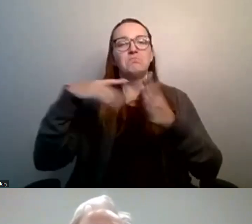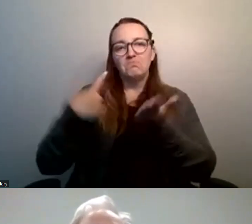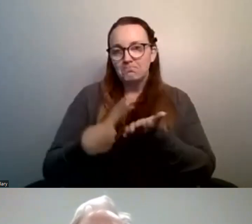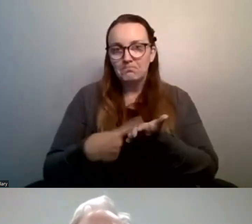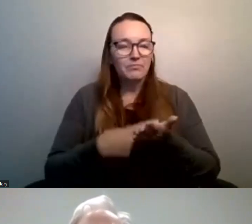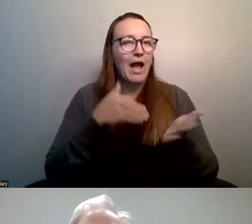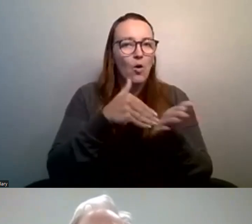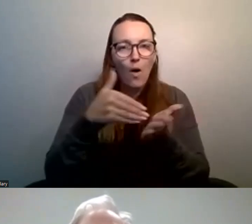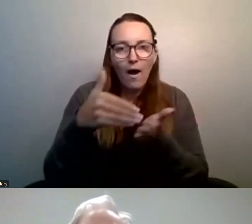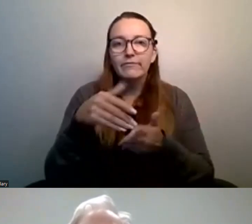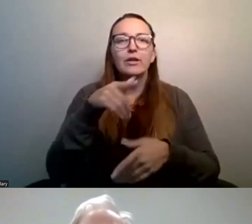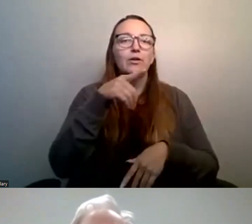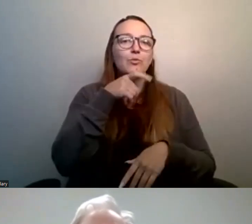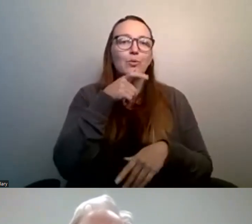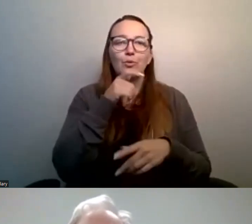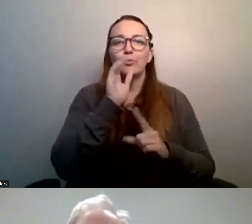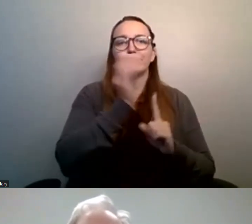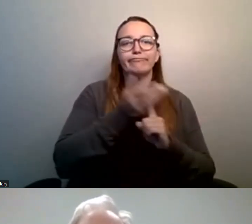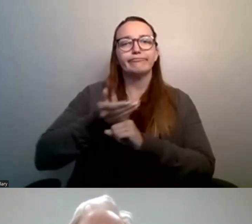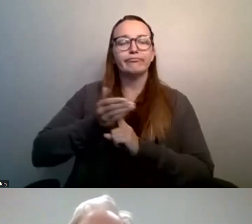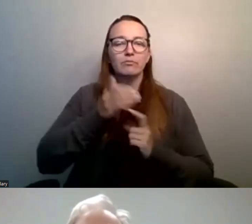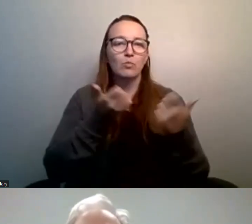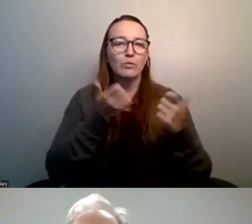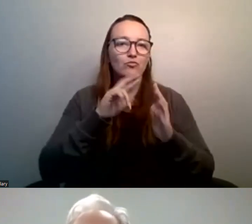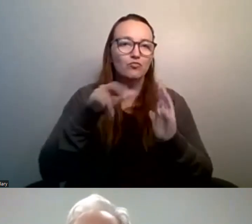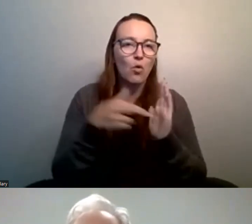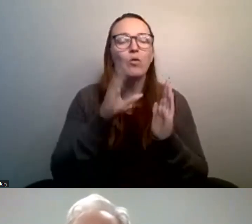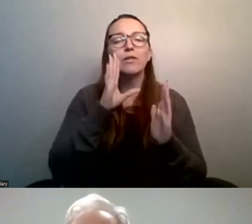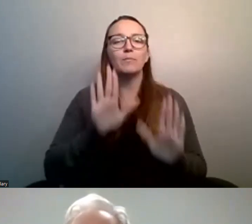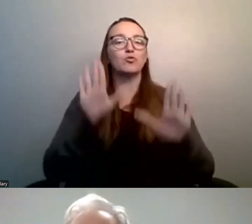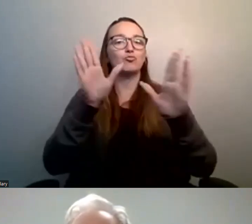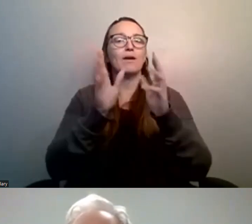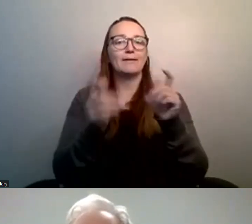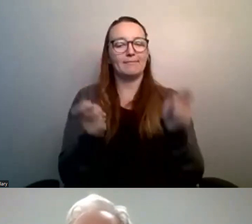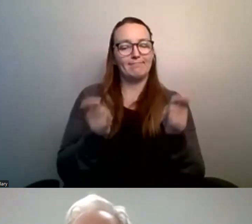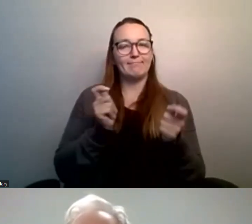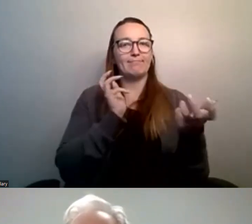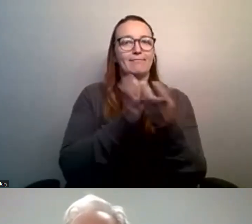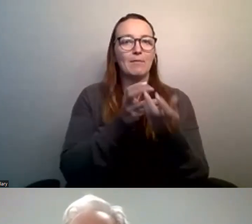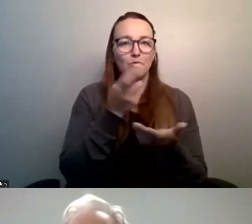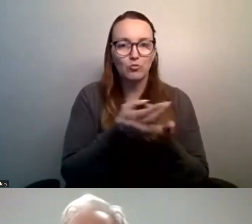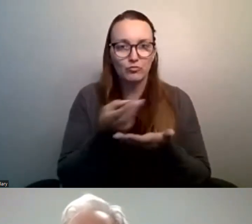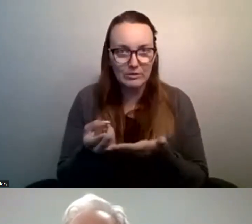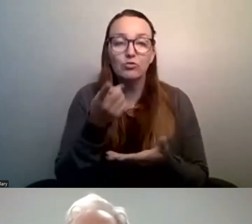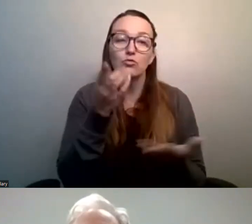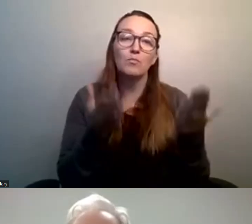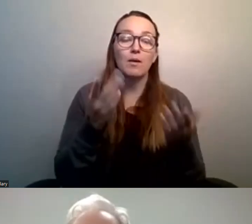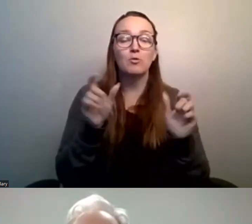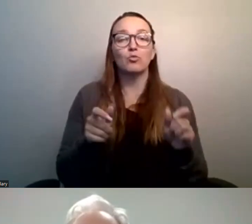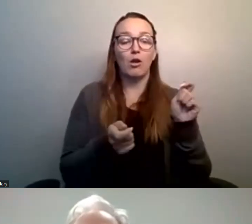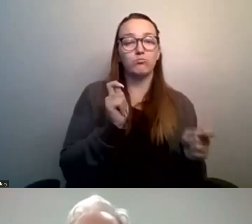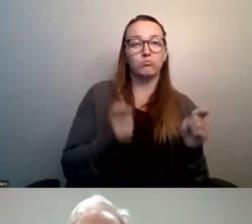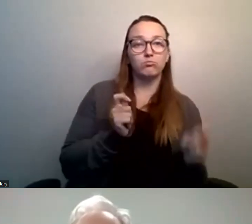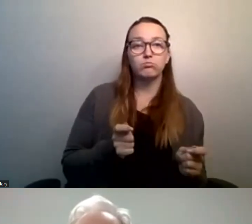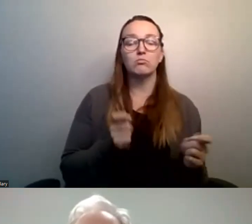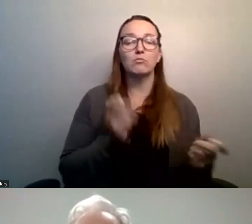often and who does what. So that's going to be a really great adaptable resource, and that might be something you want to amend for the